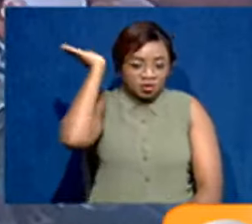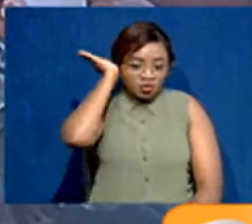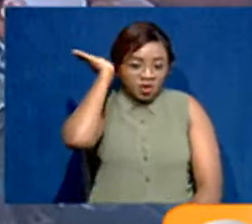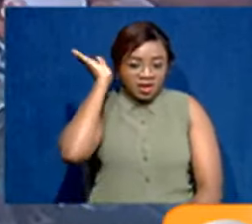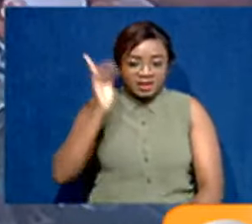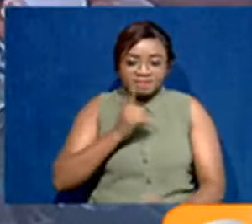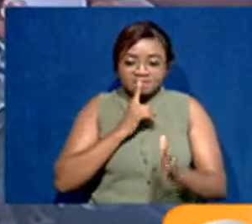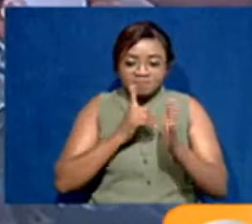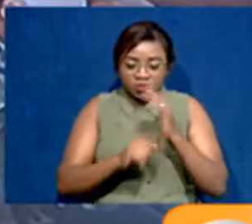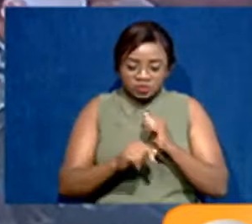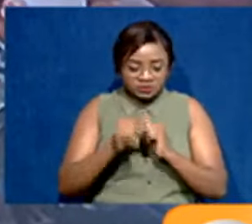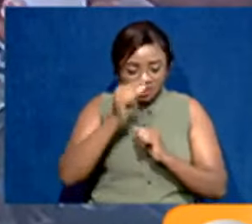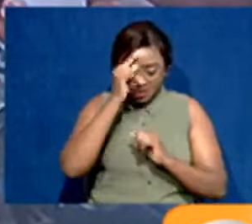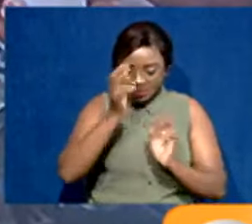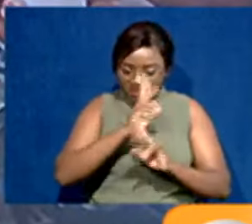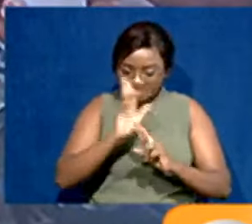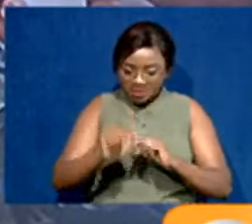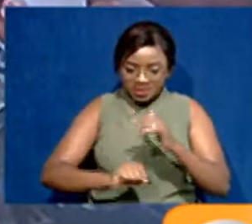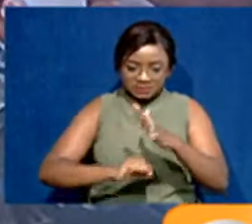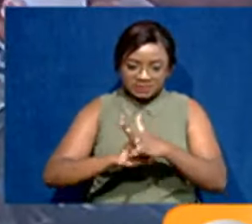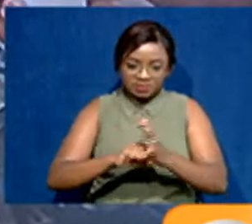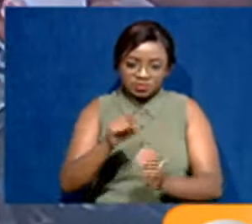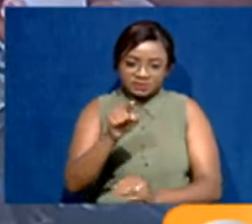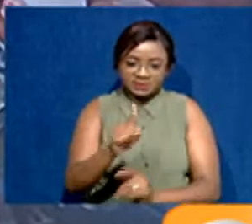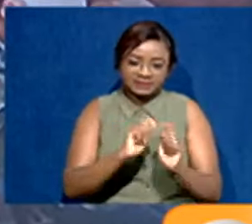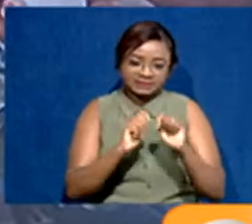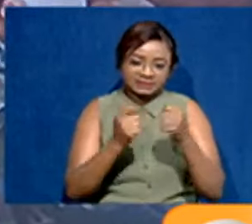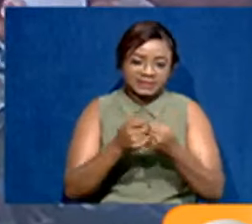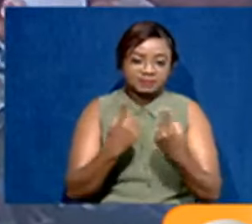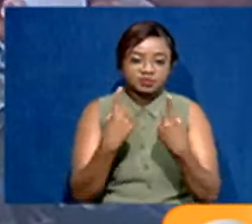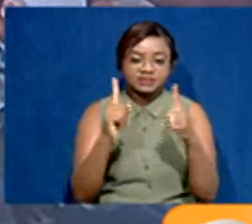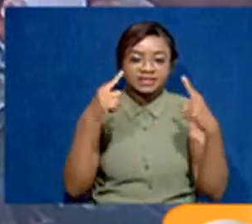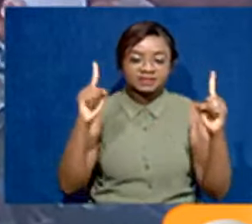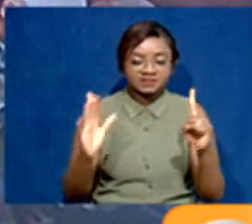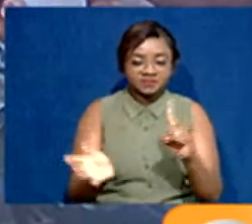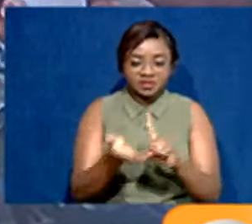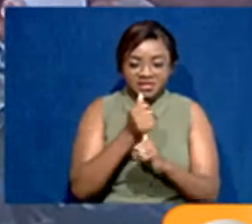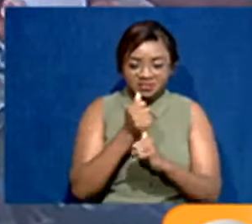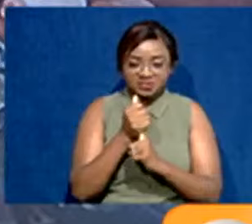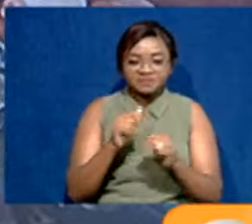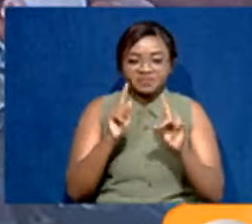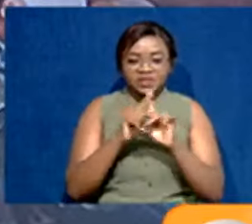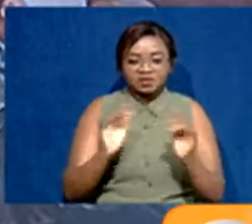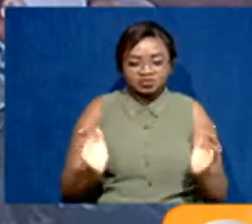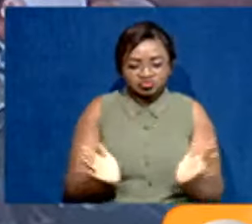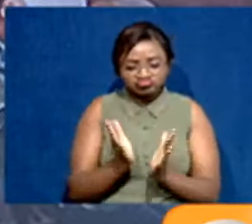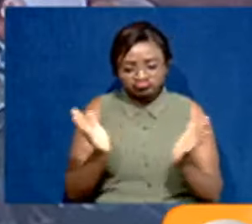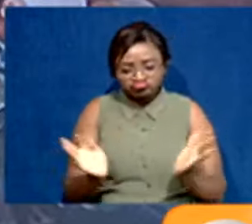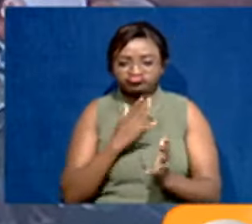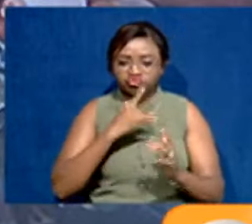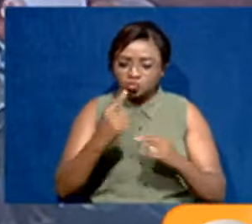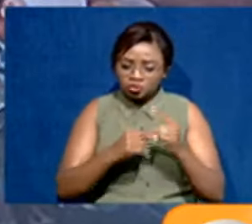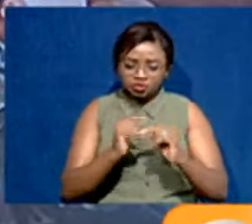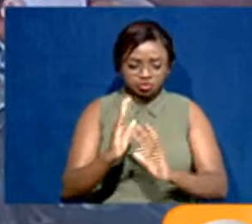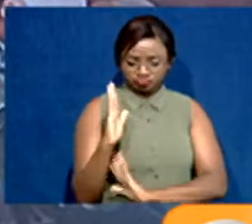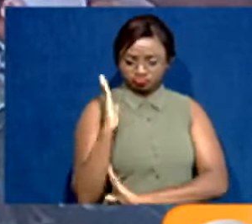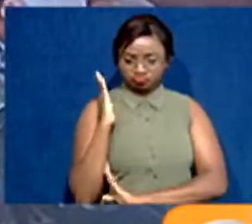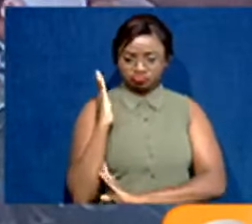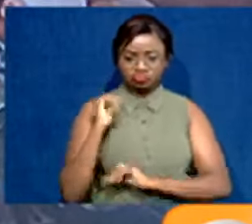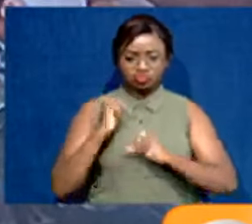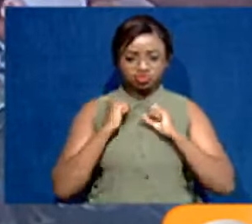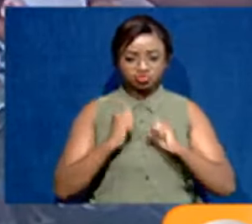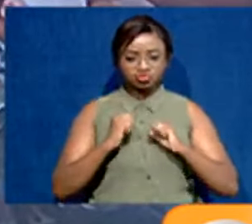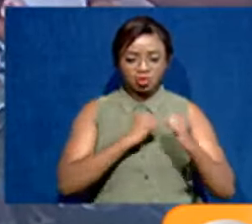unwavering support for the mission's success and encouraged dedication among the KDF soldiers to guard the